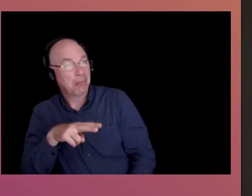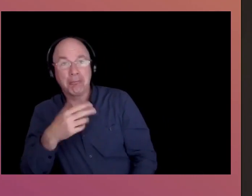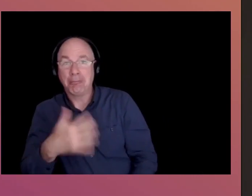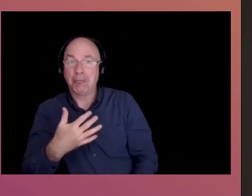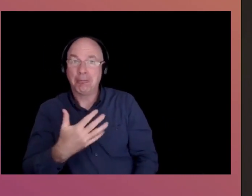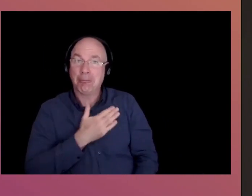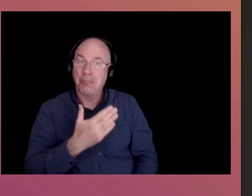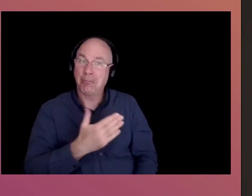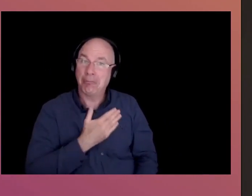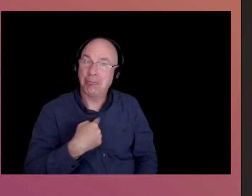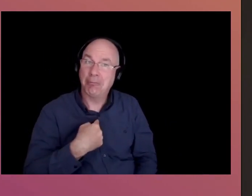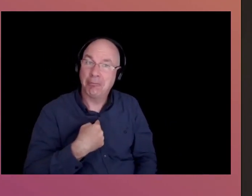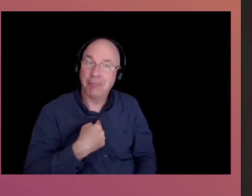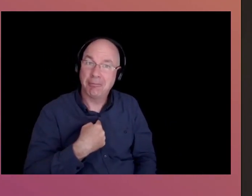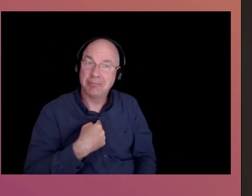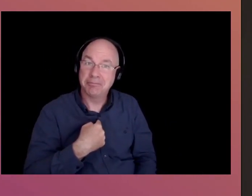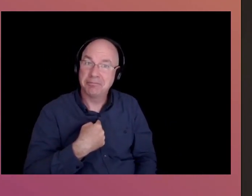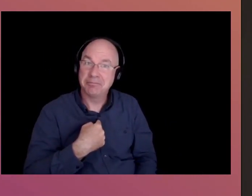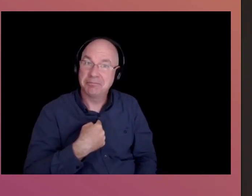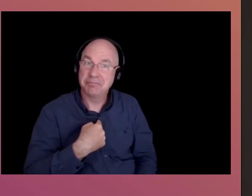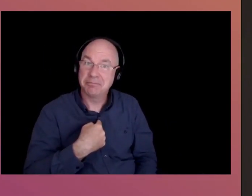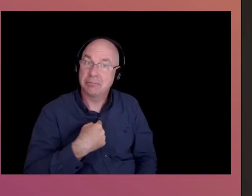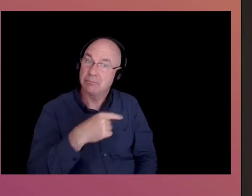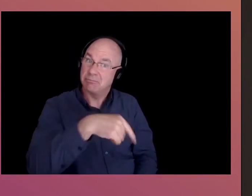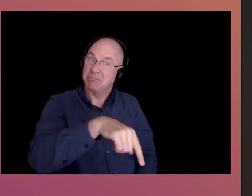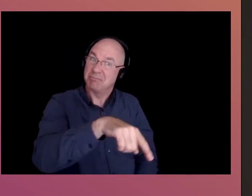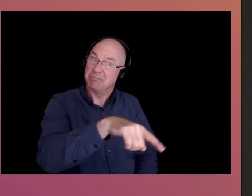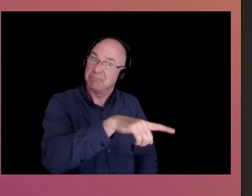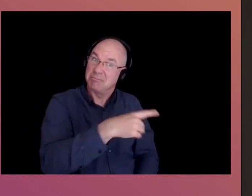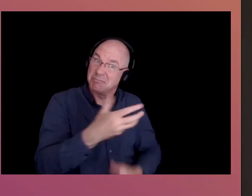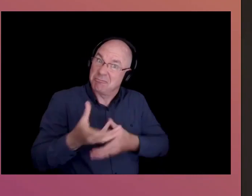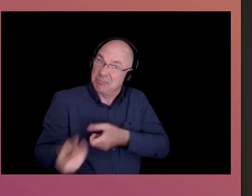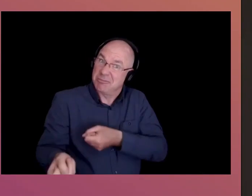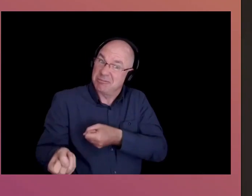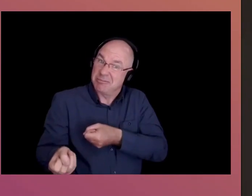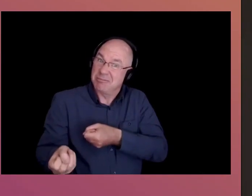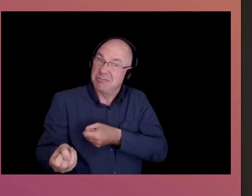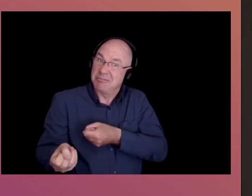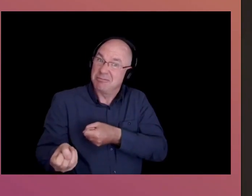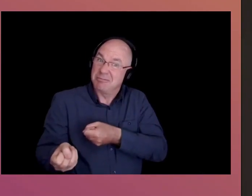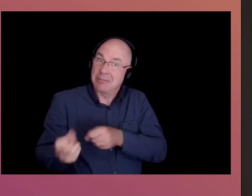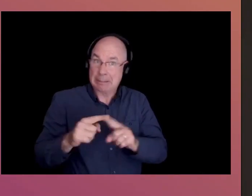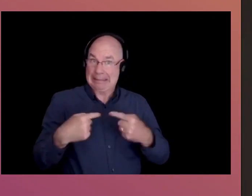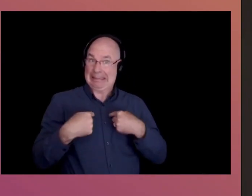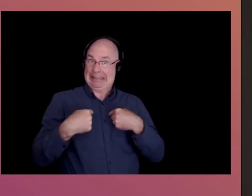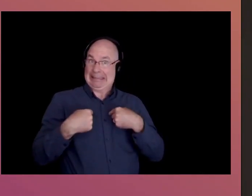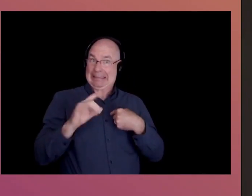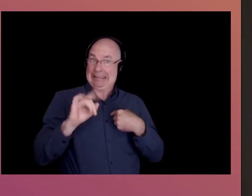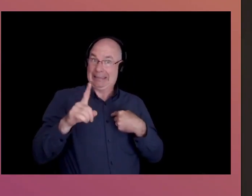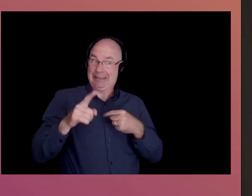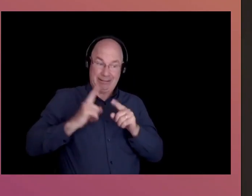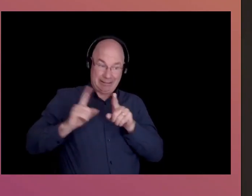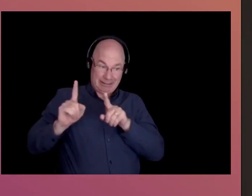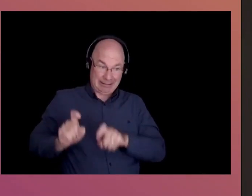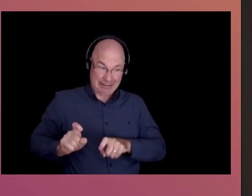mean, so they tend to, they trust it, but, you know, when I was testing, you know, I